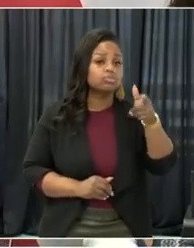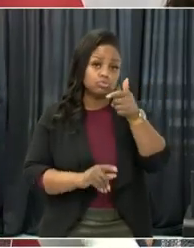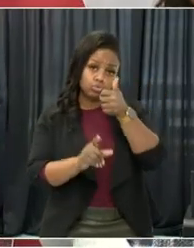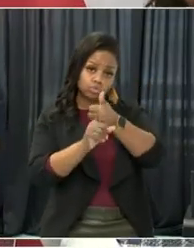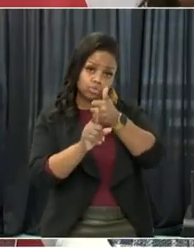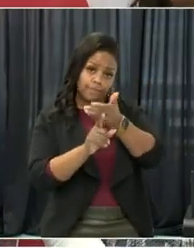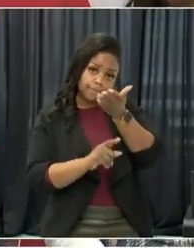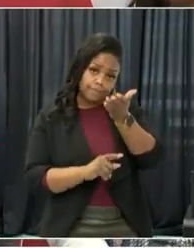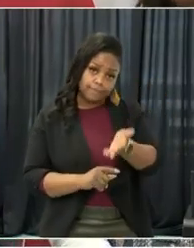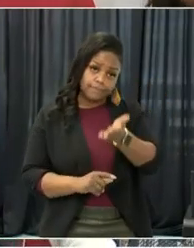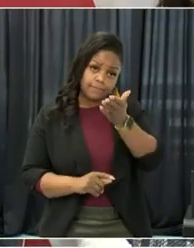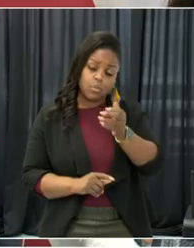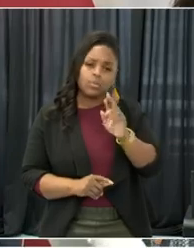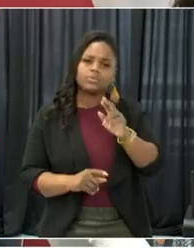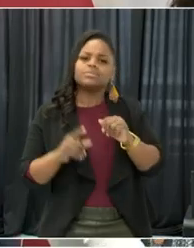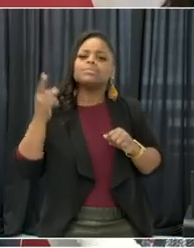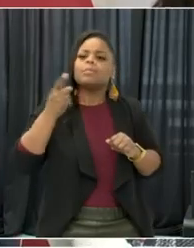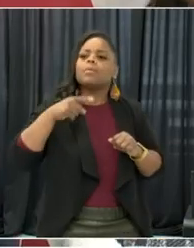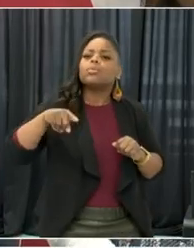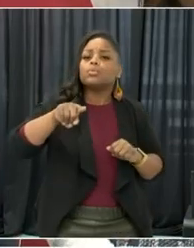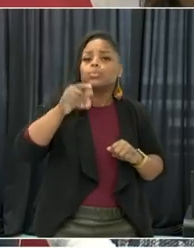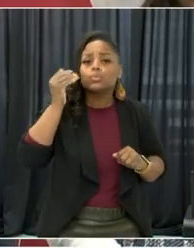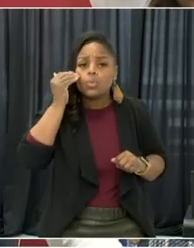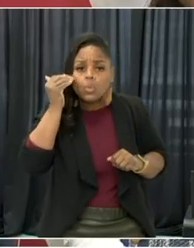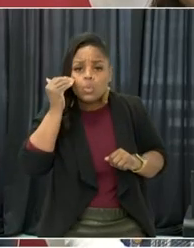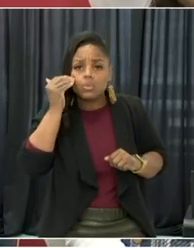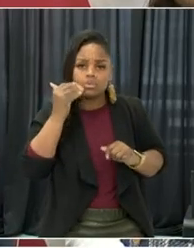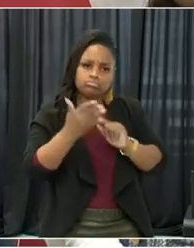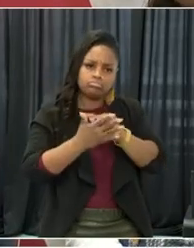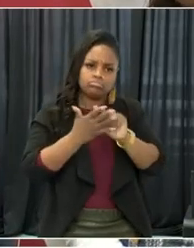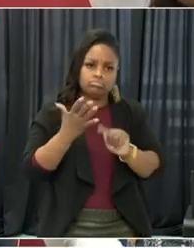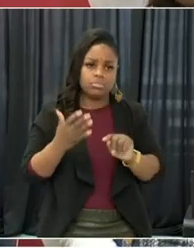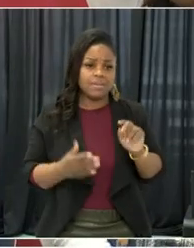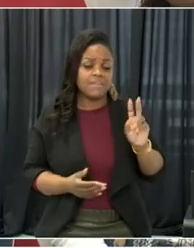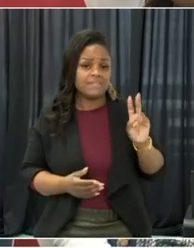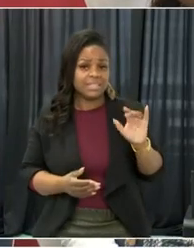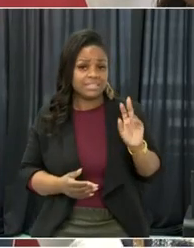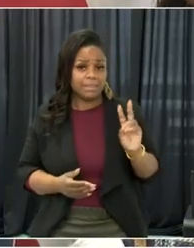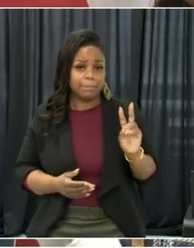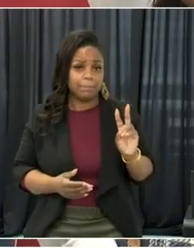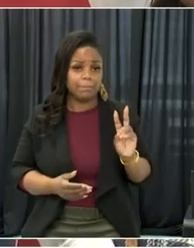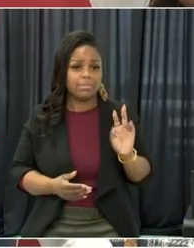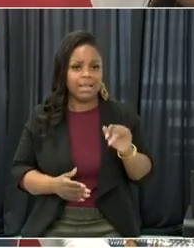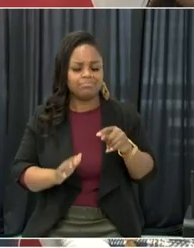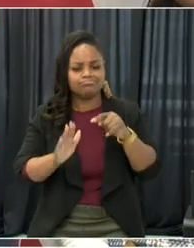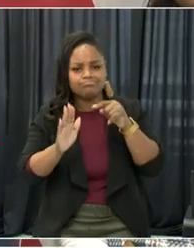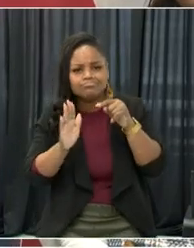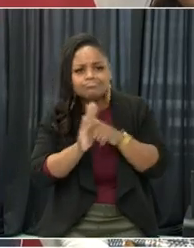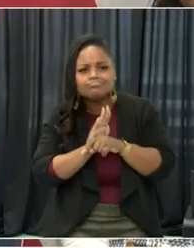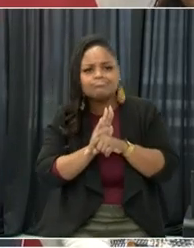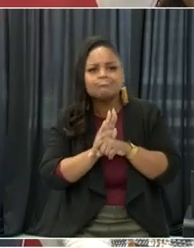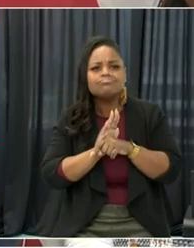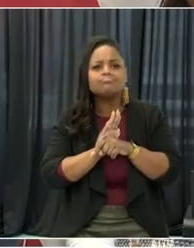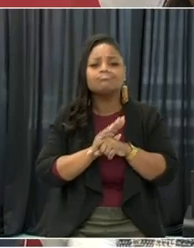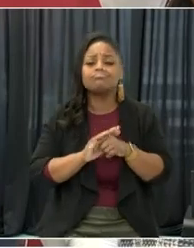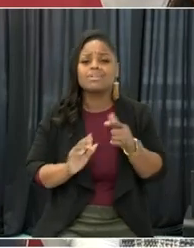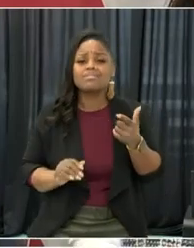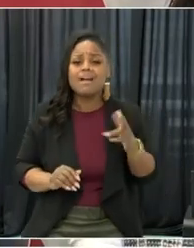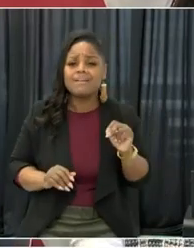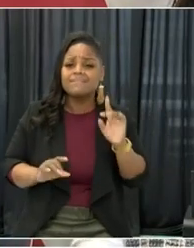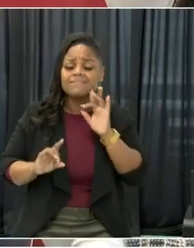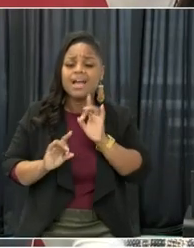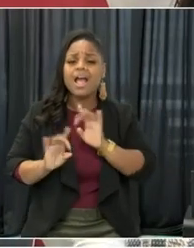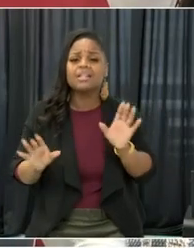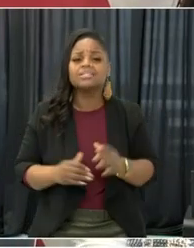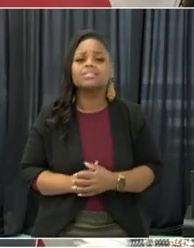been a victim of the following types of crime? Homicide, killed, gun violence, other violent crime,